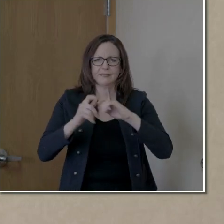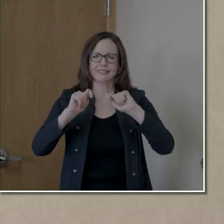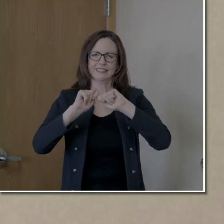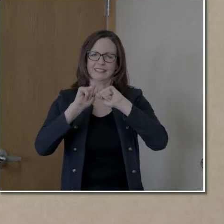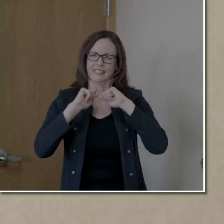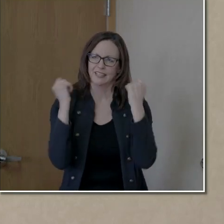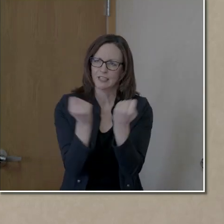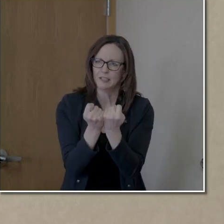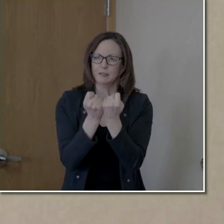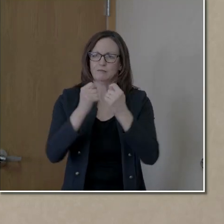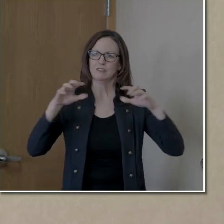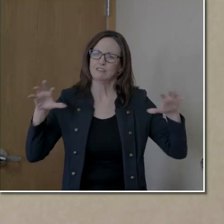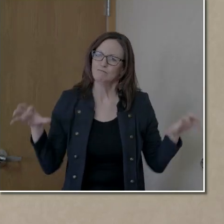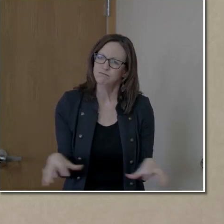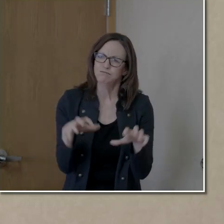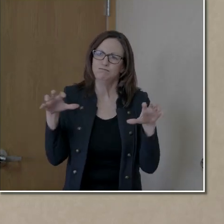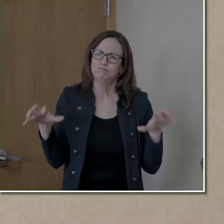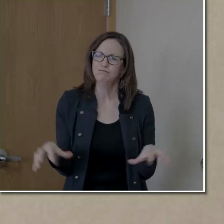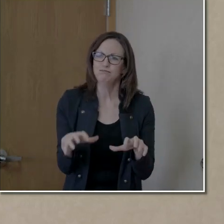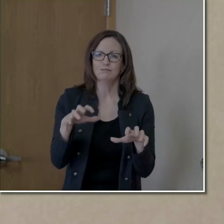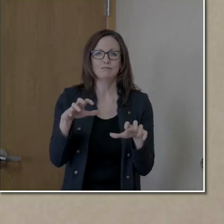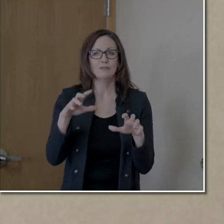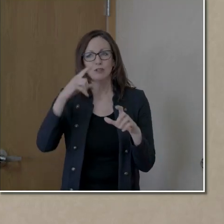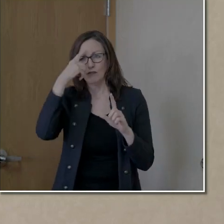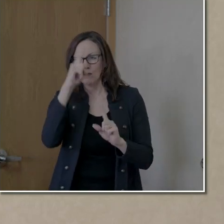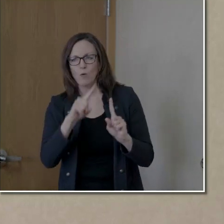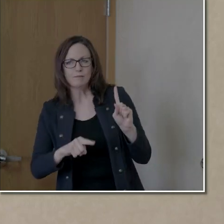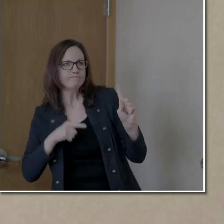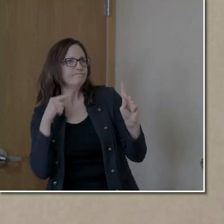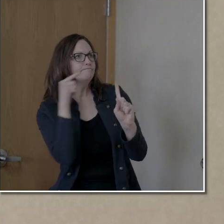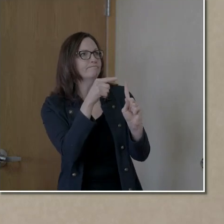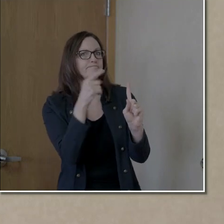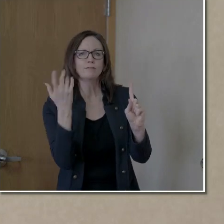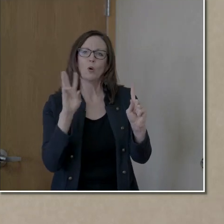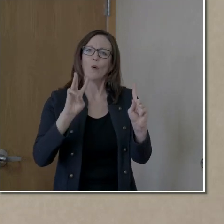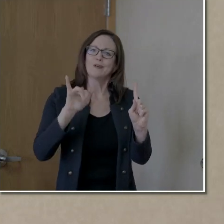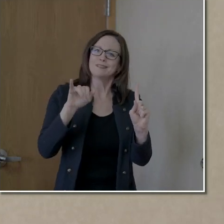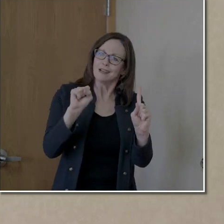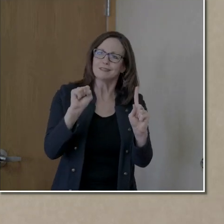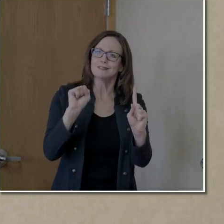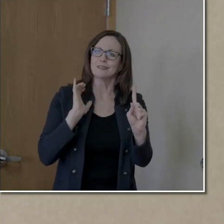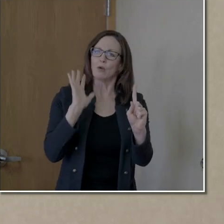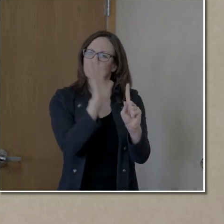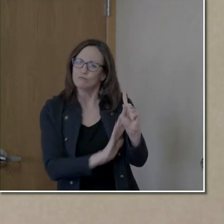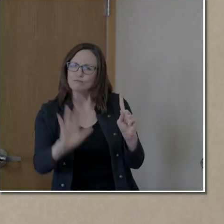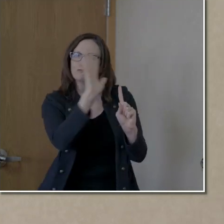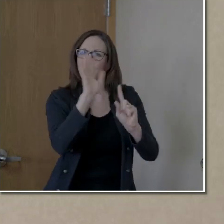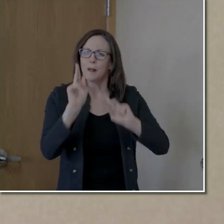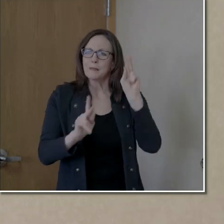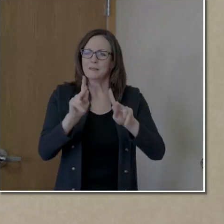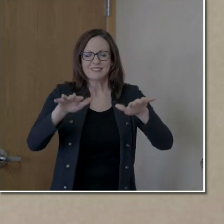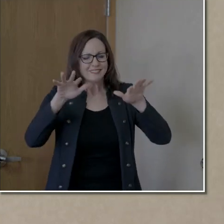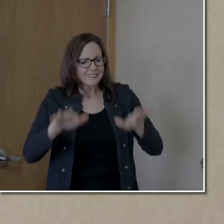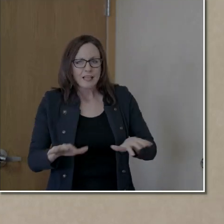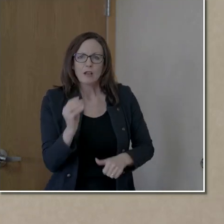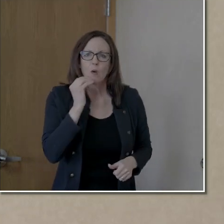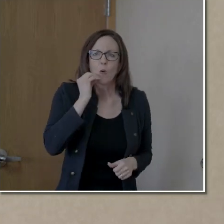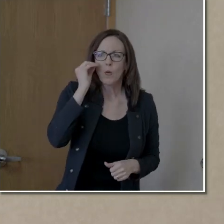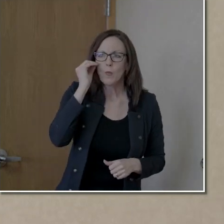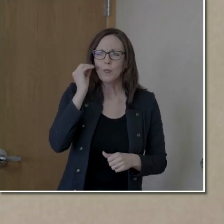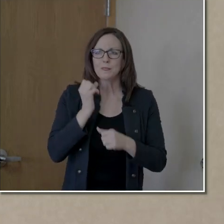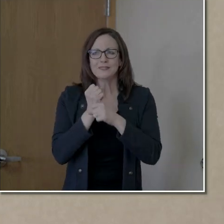at home, our team has all pulled together to make sure that the number of people who need hospital